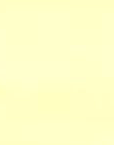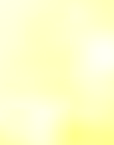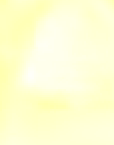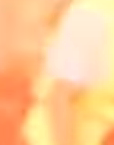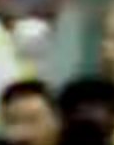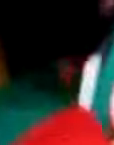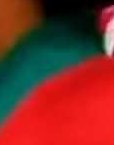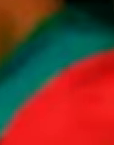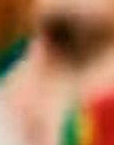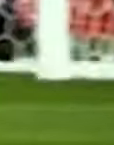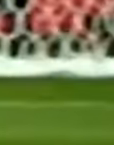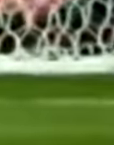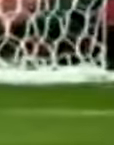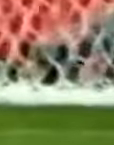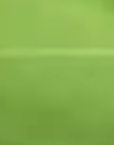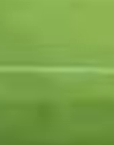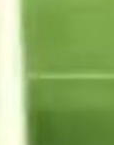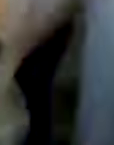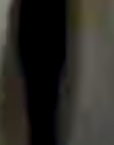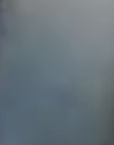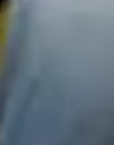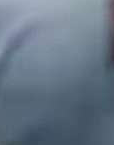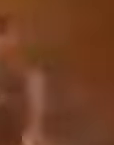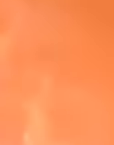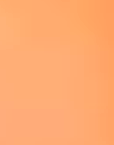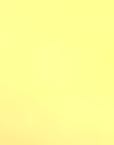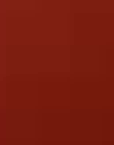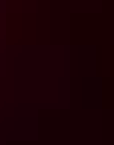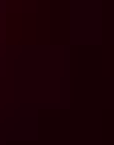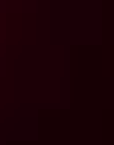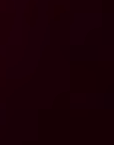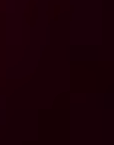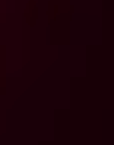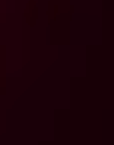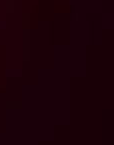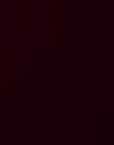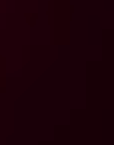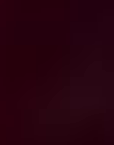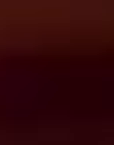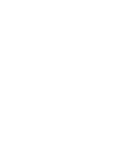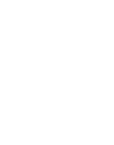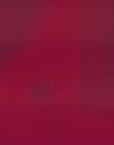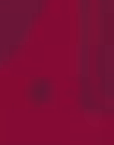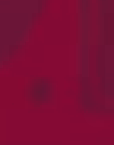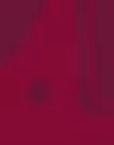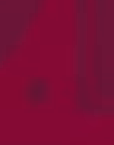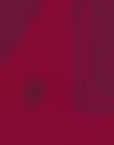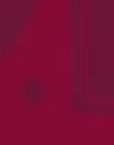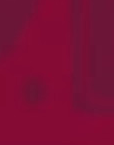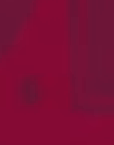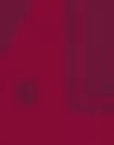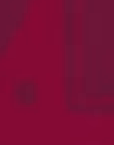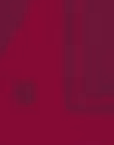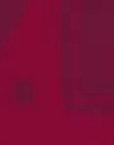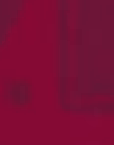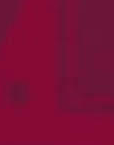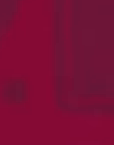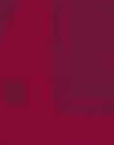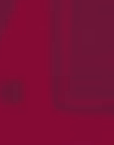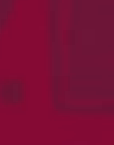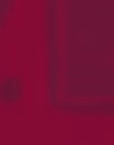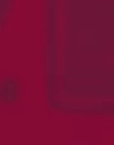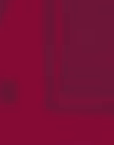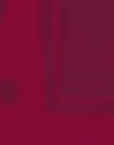The world's biggest sporting event is here with us. The FIFA World Cup 2022 in Qatar. KBC Television will air